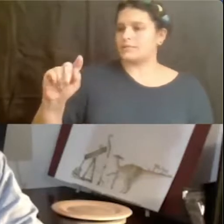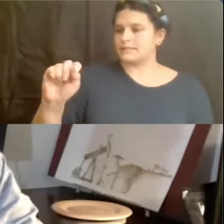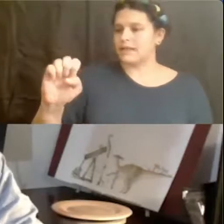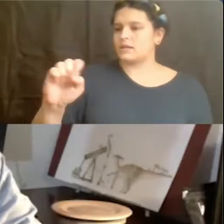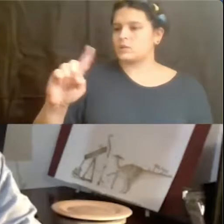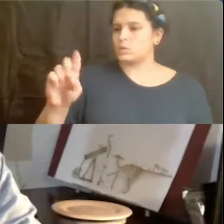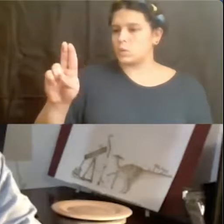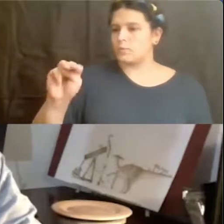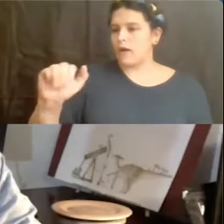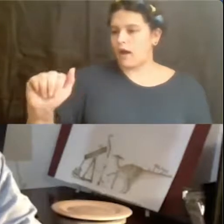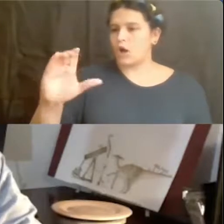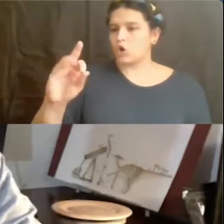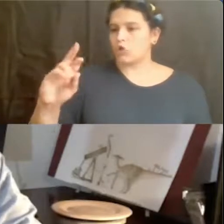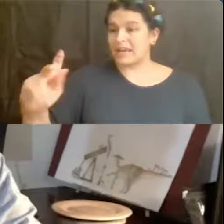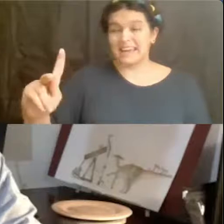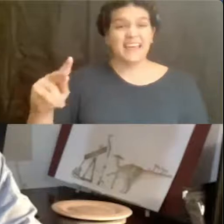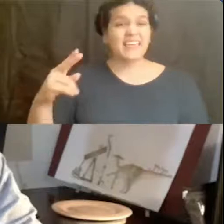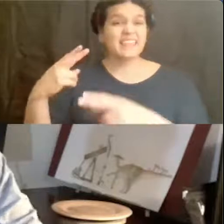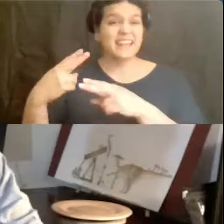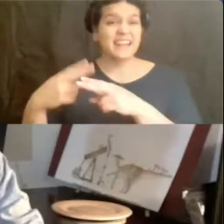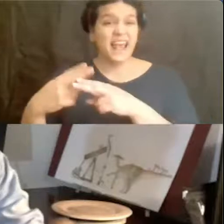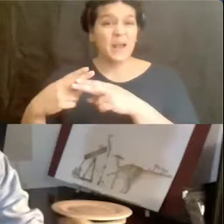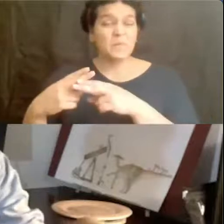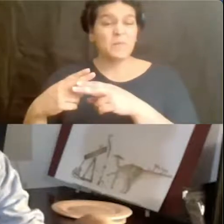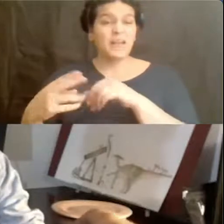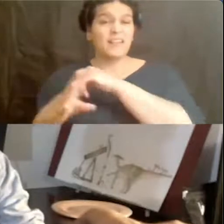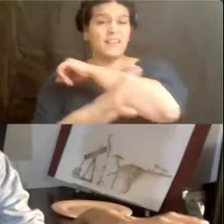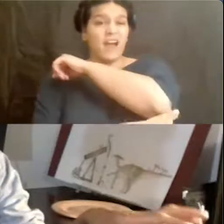name in Navajo actually means like